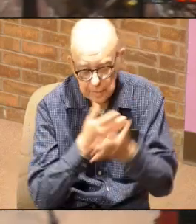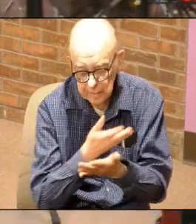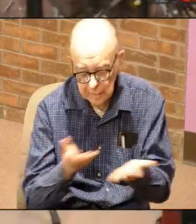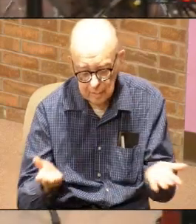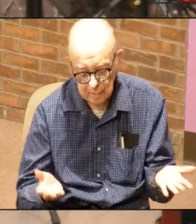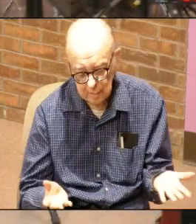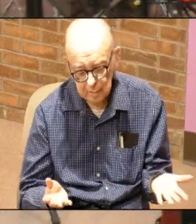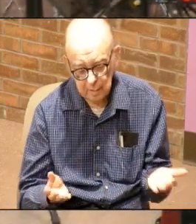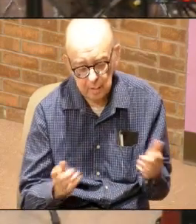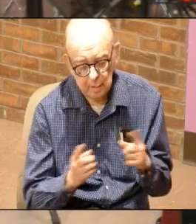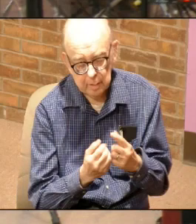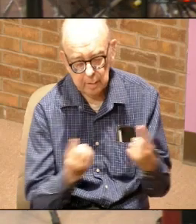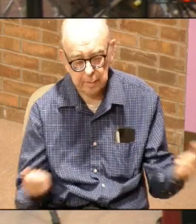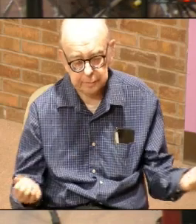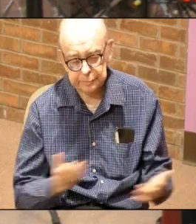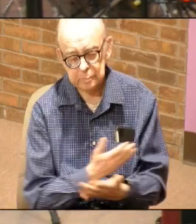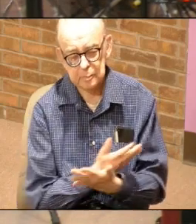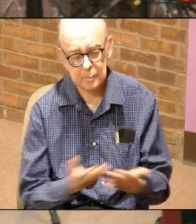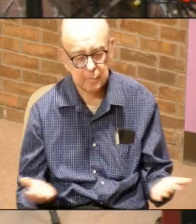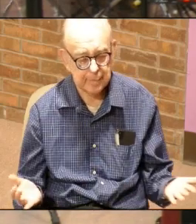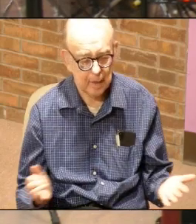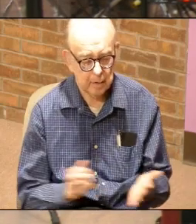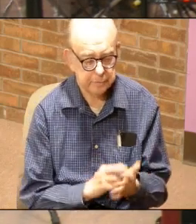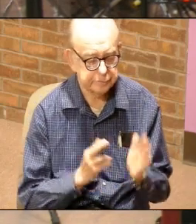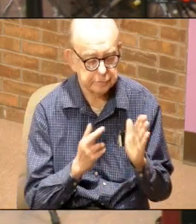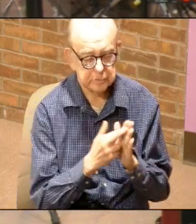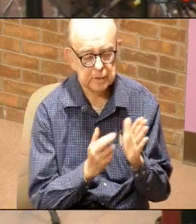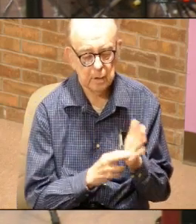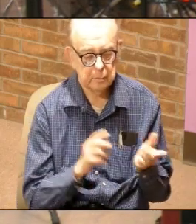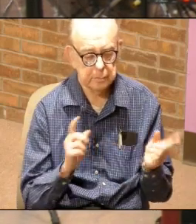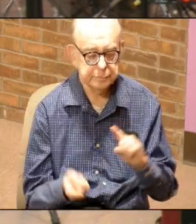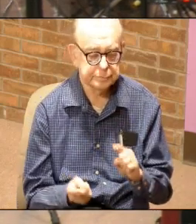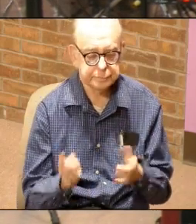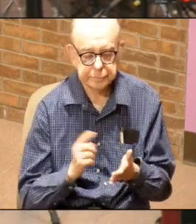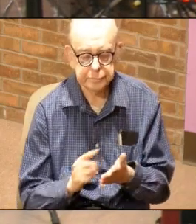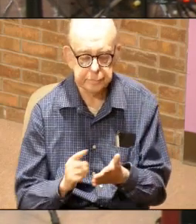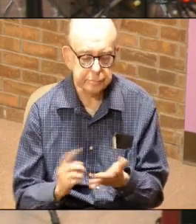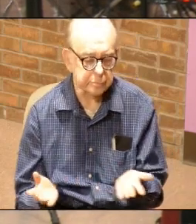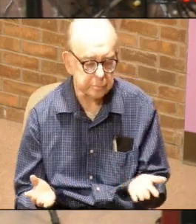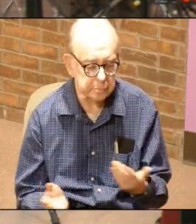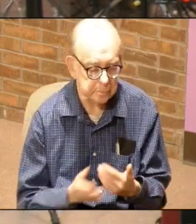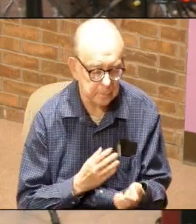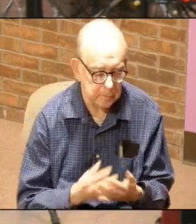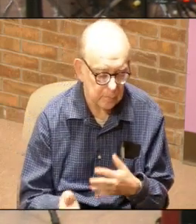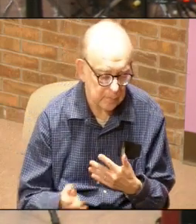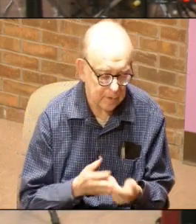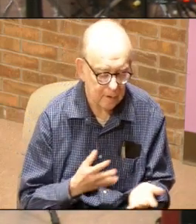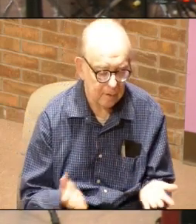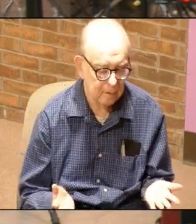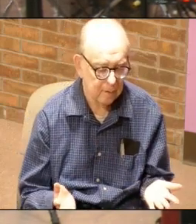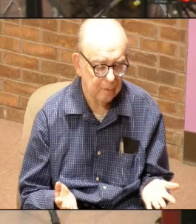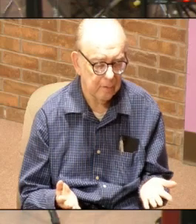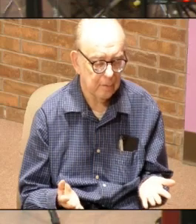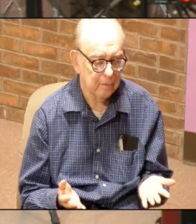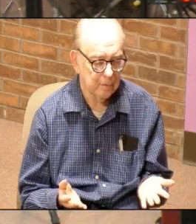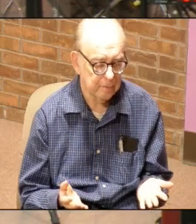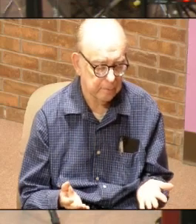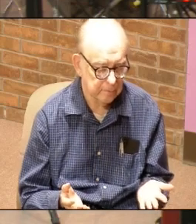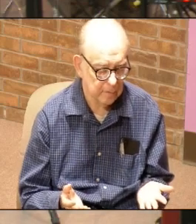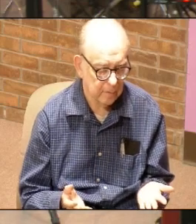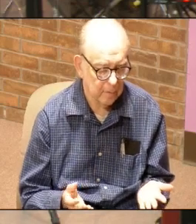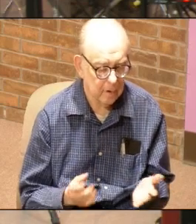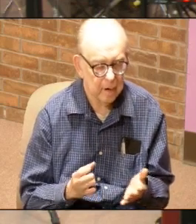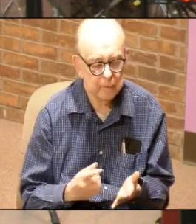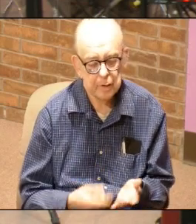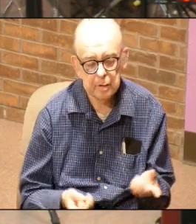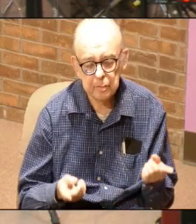We isolate. All of the things, and here the rules change from week to week or whatever. Sometimes we'll let it down and sometimes we'll do not.